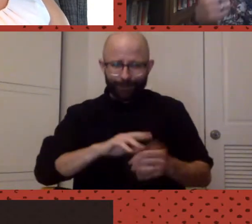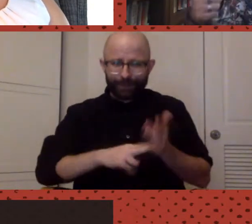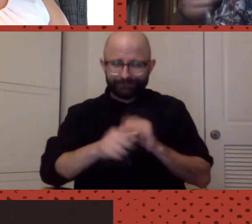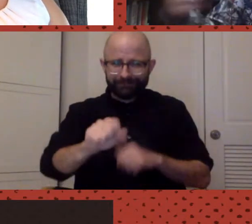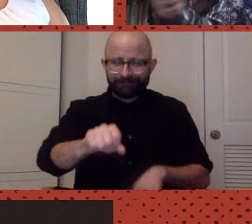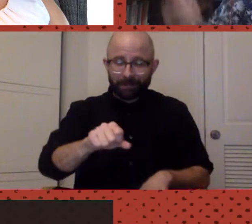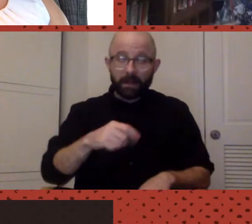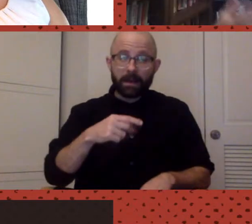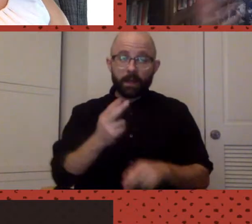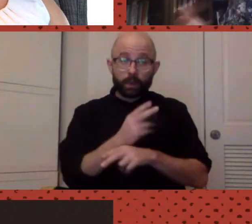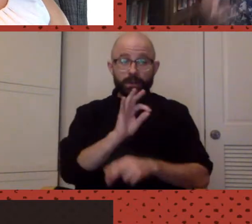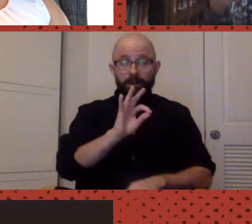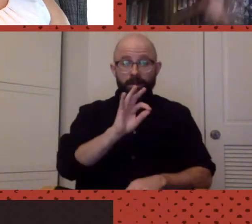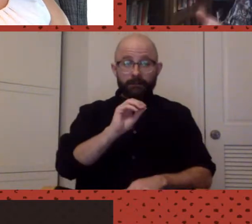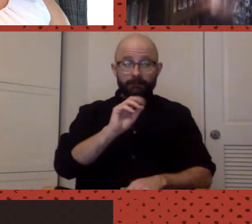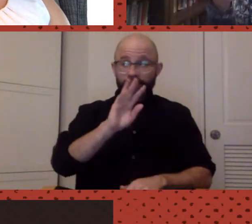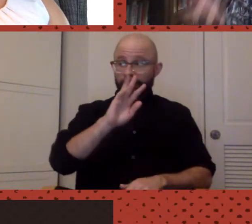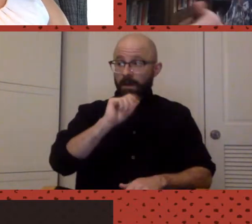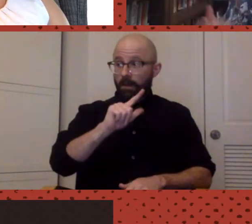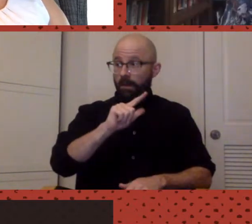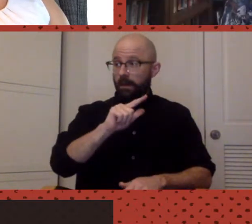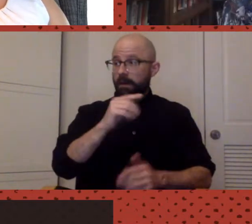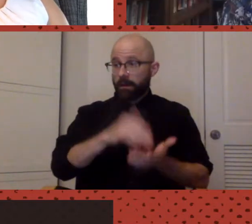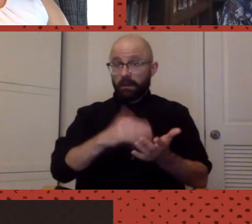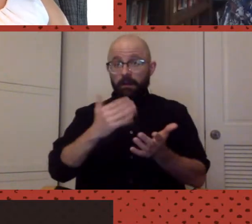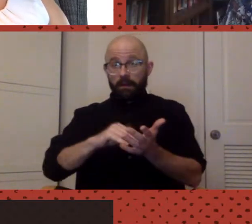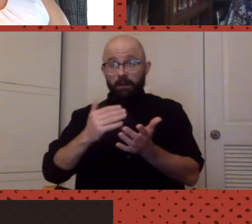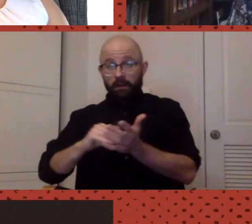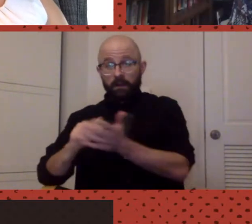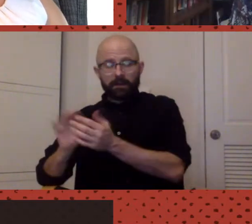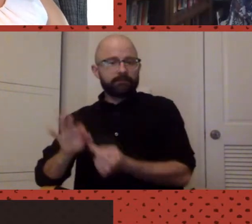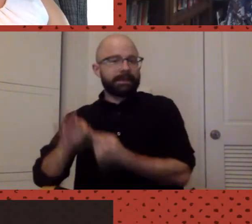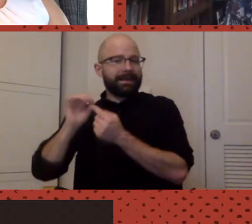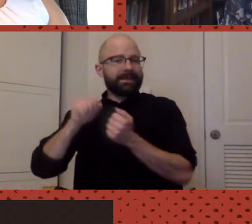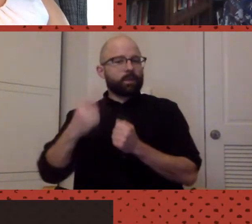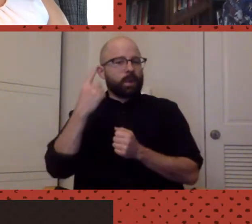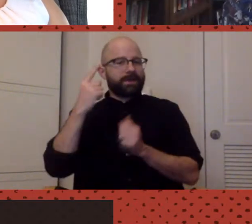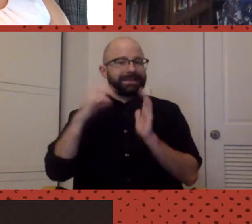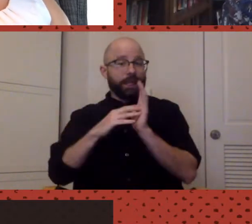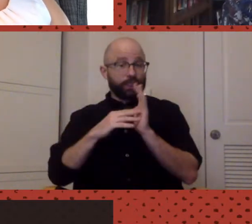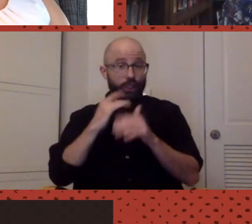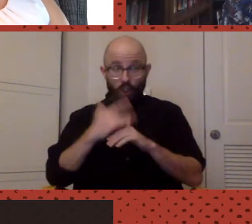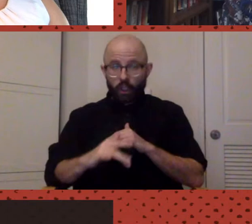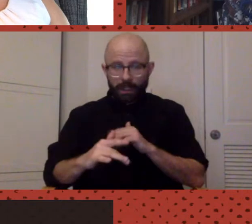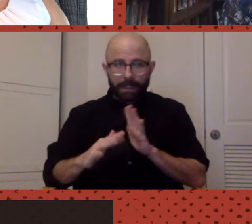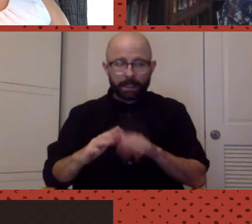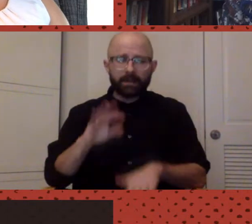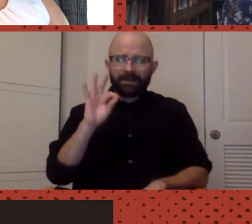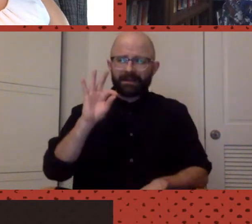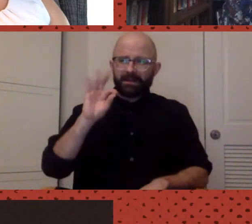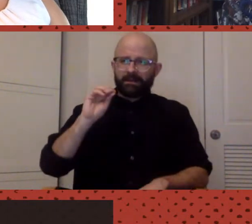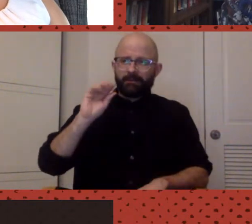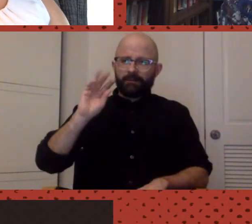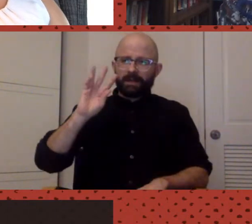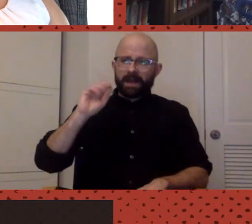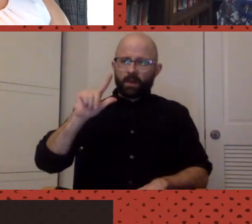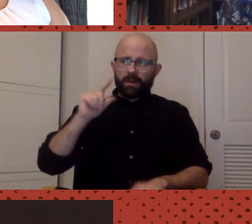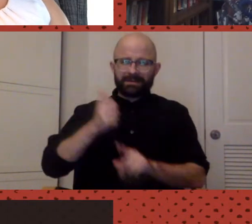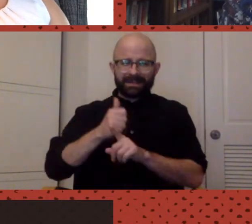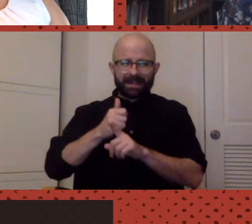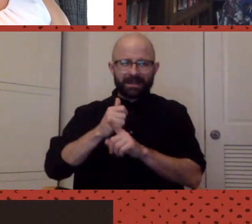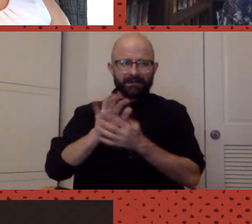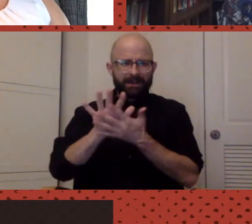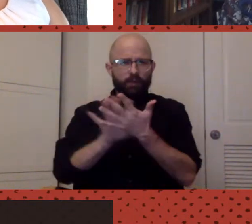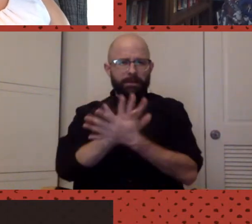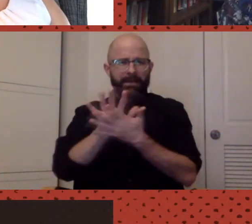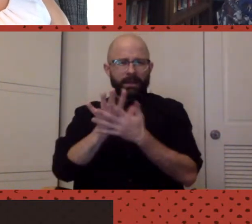foul throughout this, especially this one section early on. Foul is such a cryptic word. It's not pretty. It's